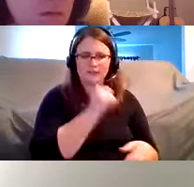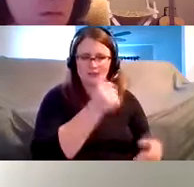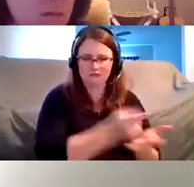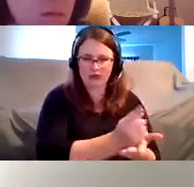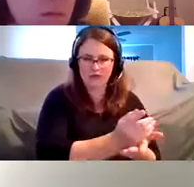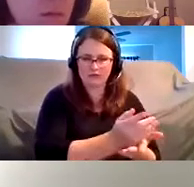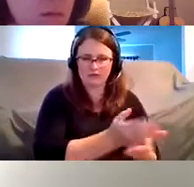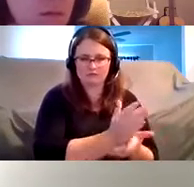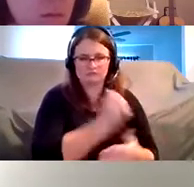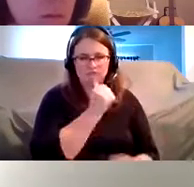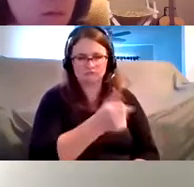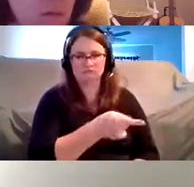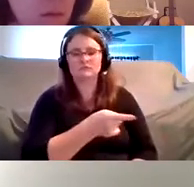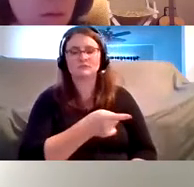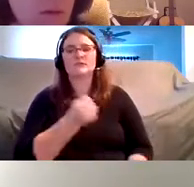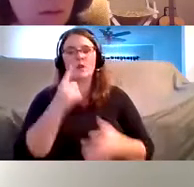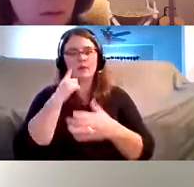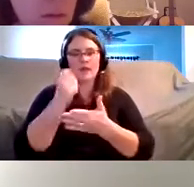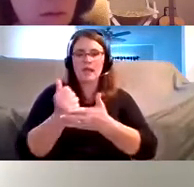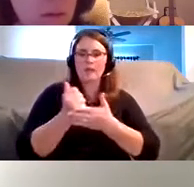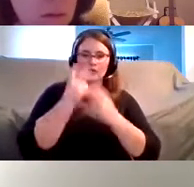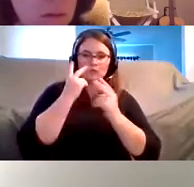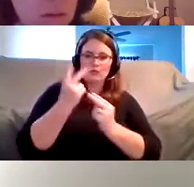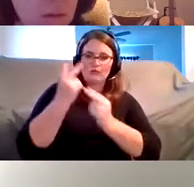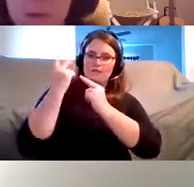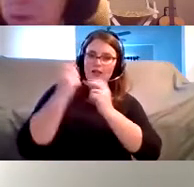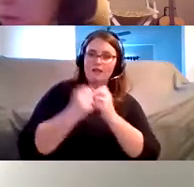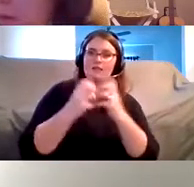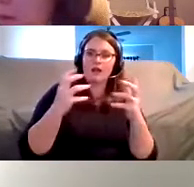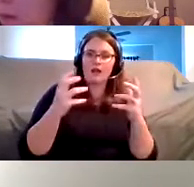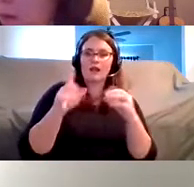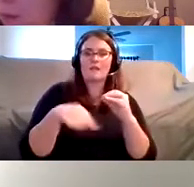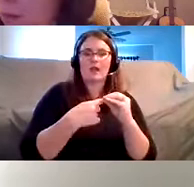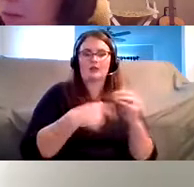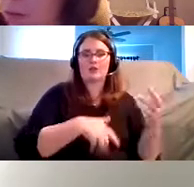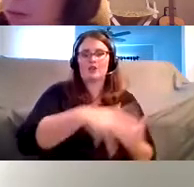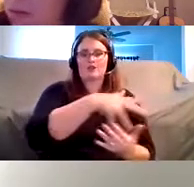me to reflect a lot interactions in my own country.